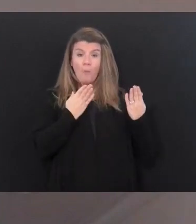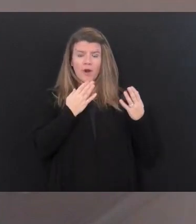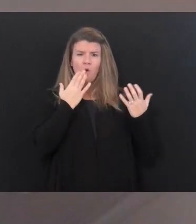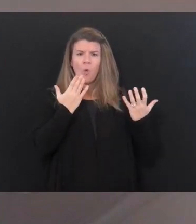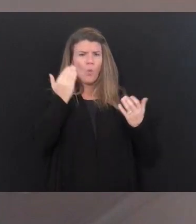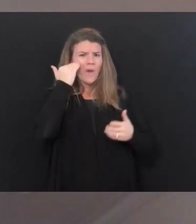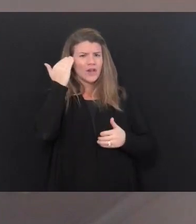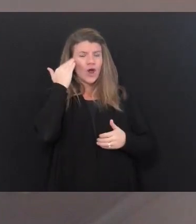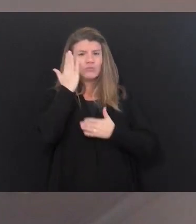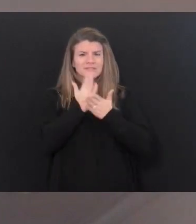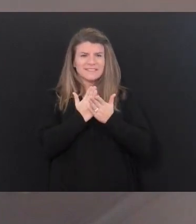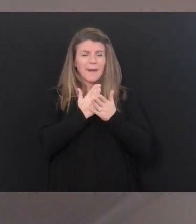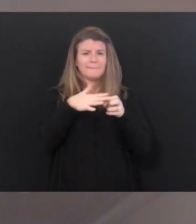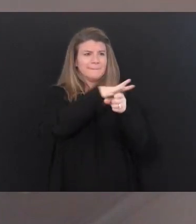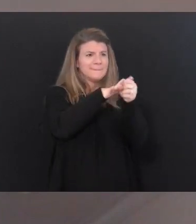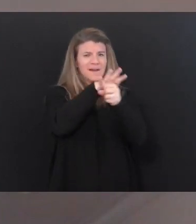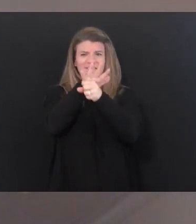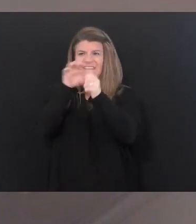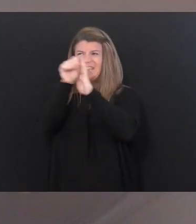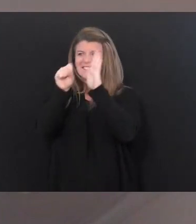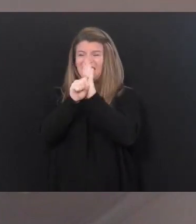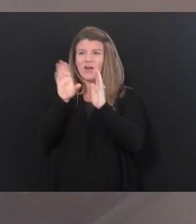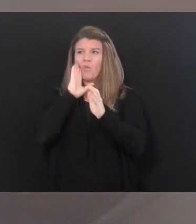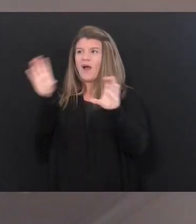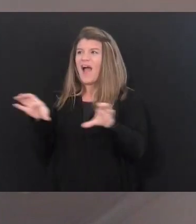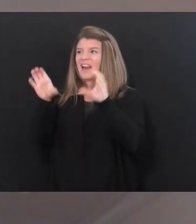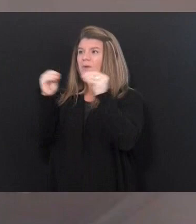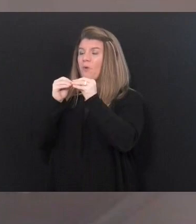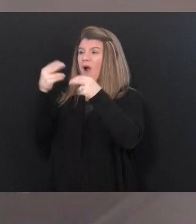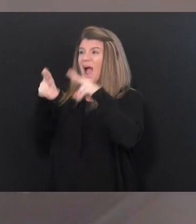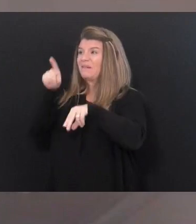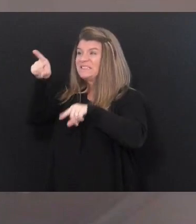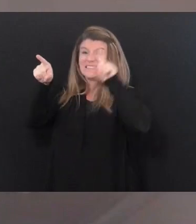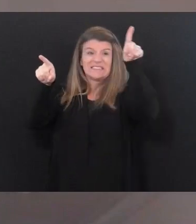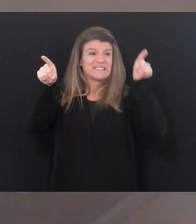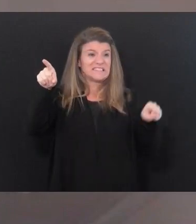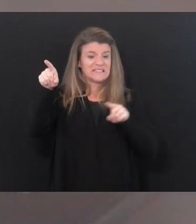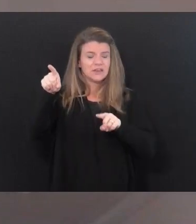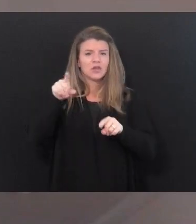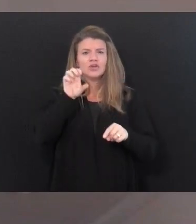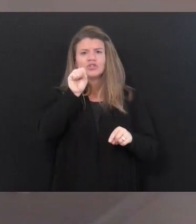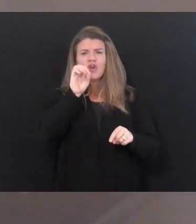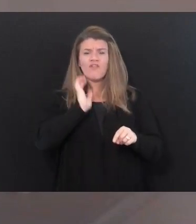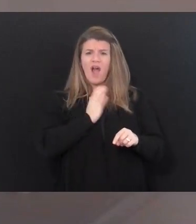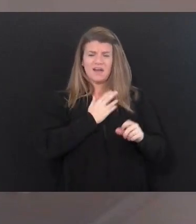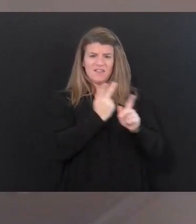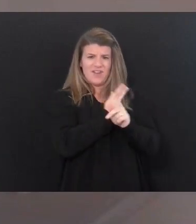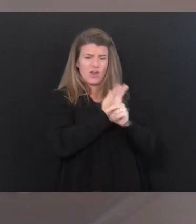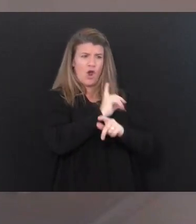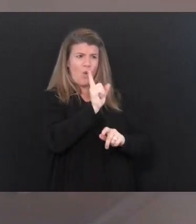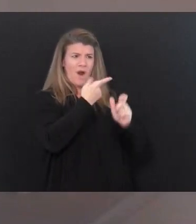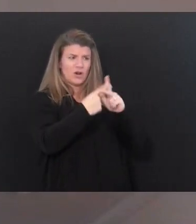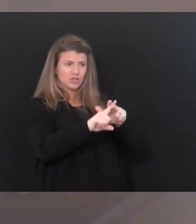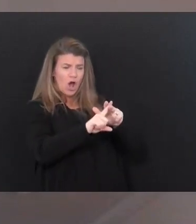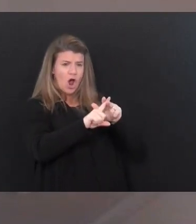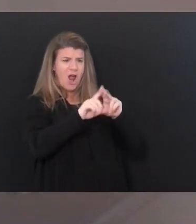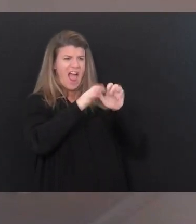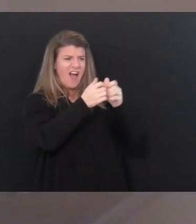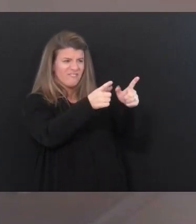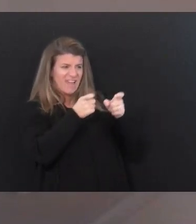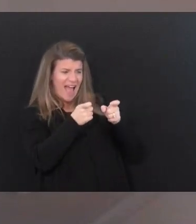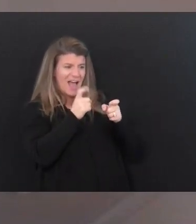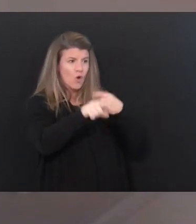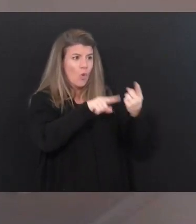activity than others. And so the precision of where to start and how fast to go and when to pull back at